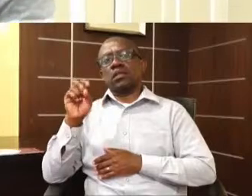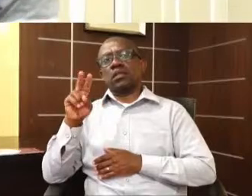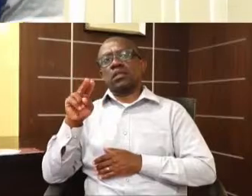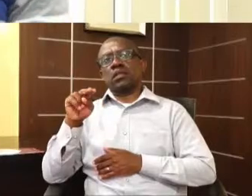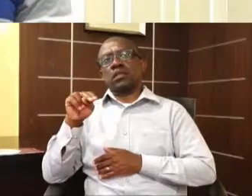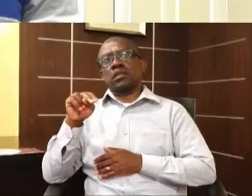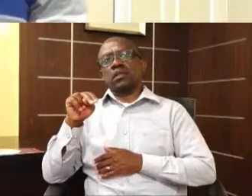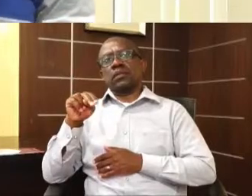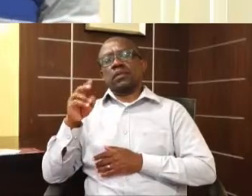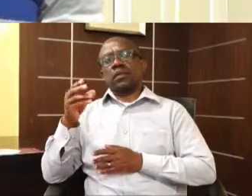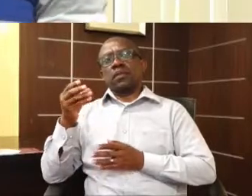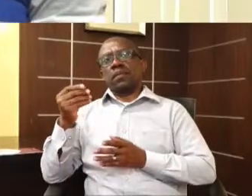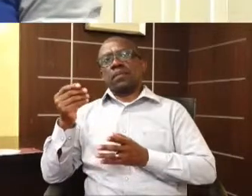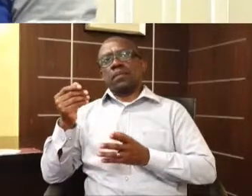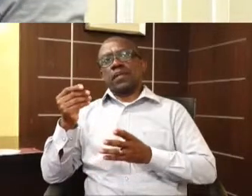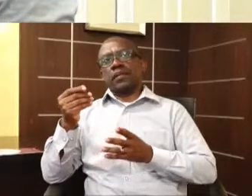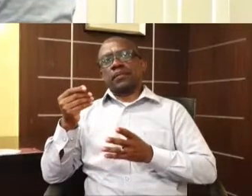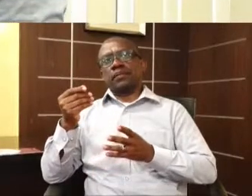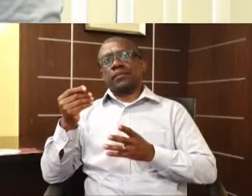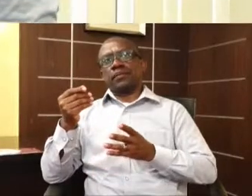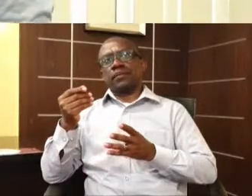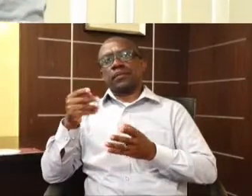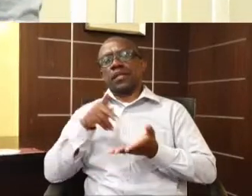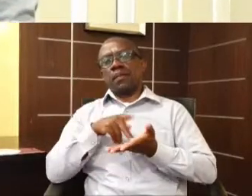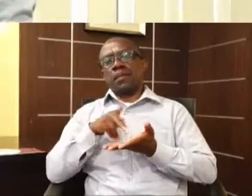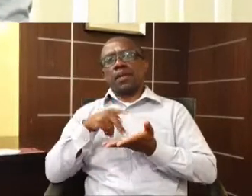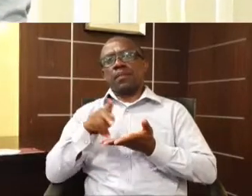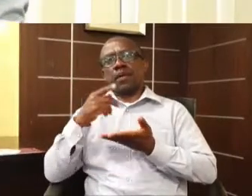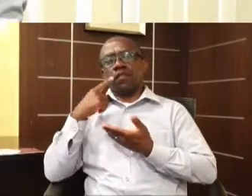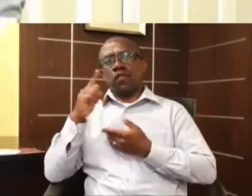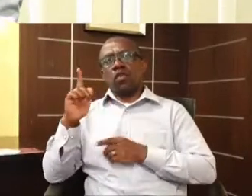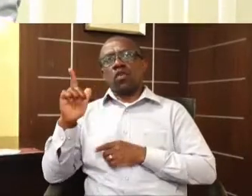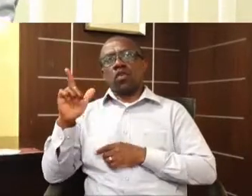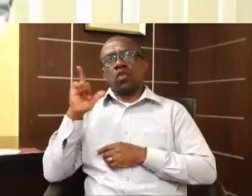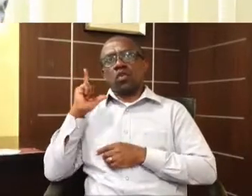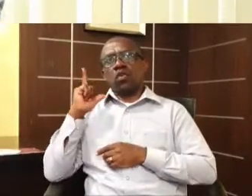The money that, technically the money that you pay for a legal